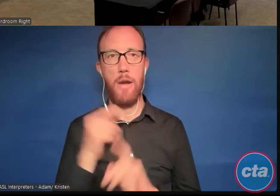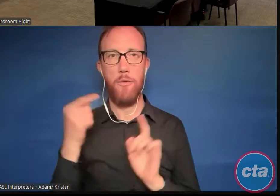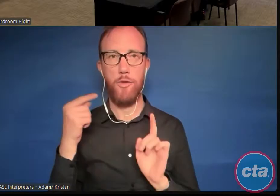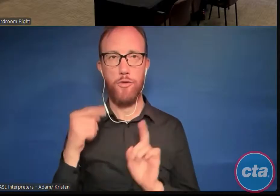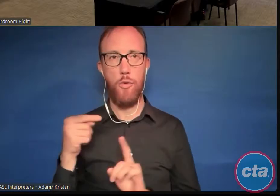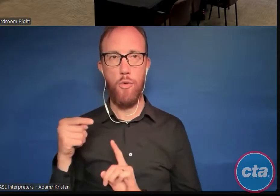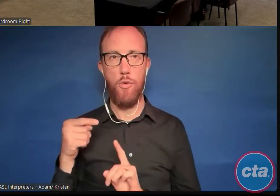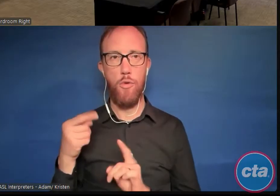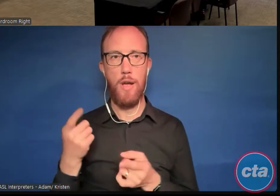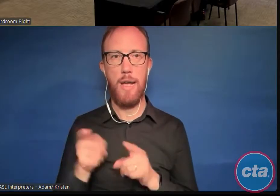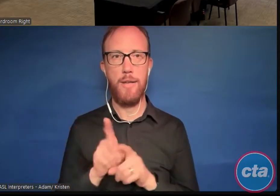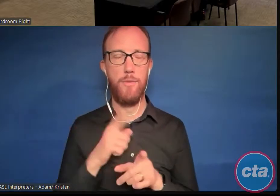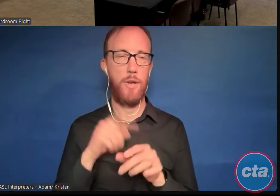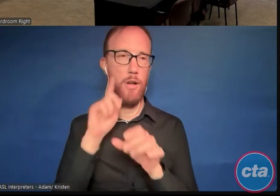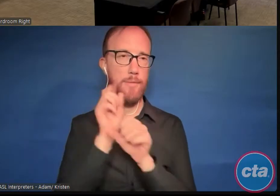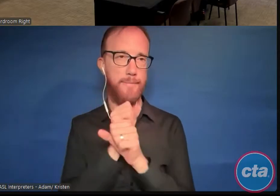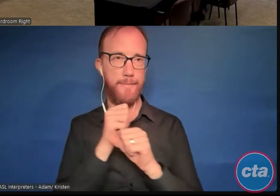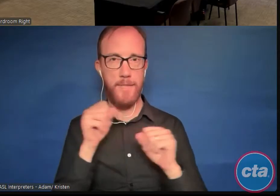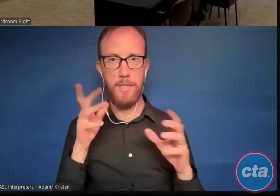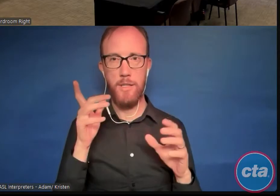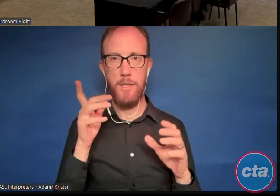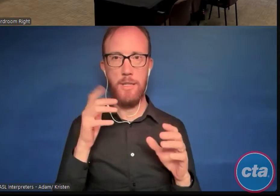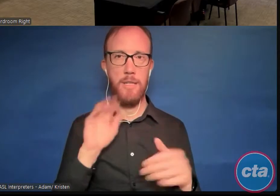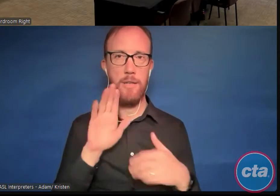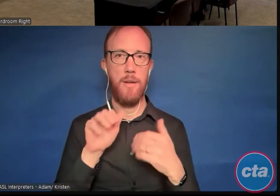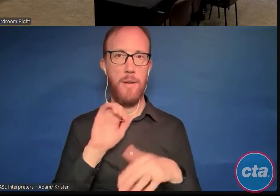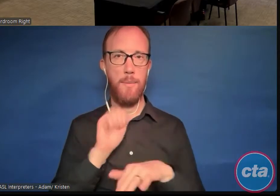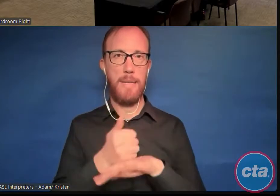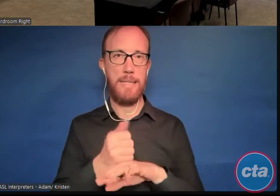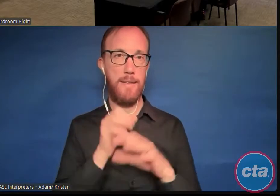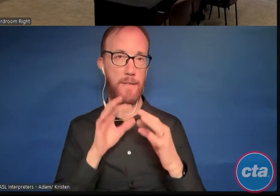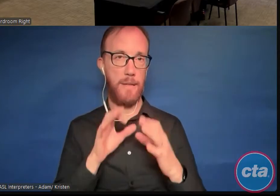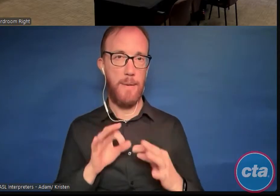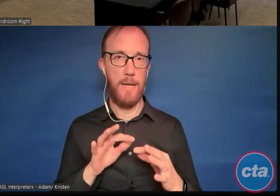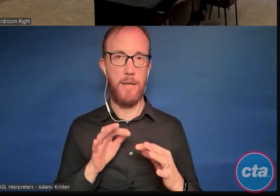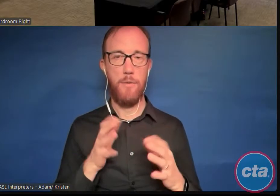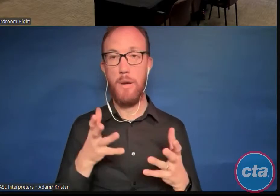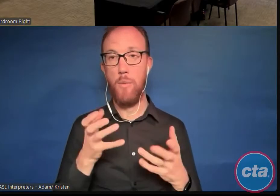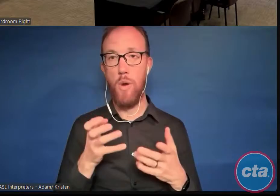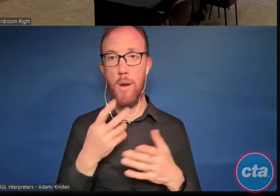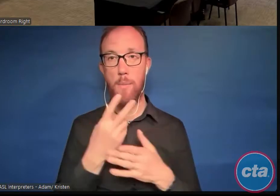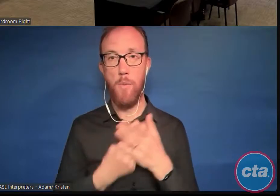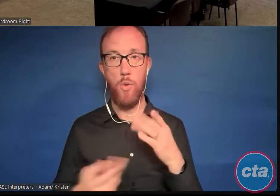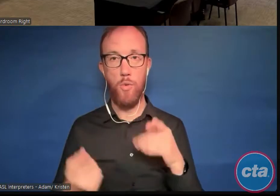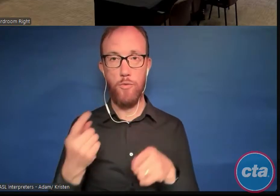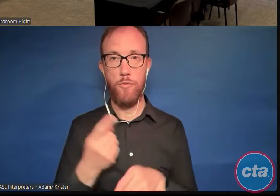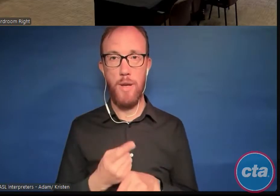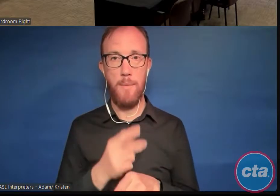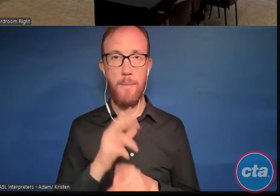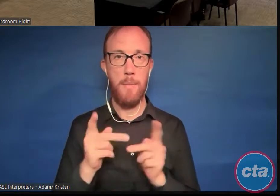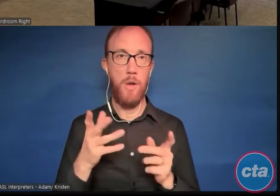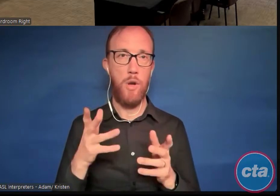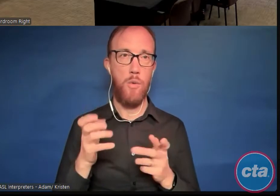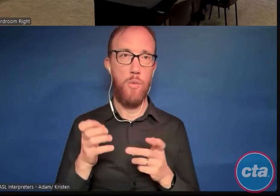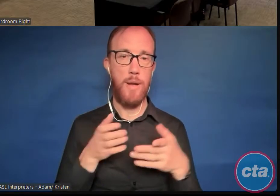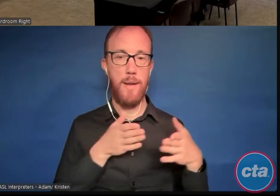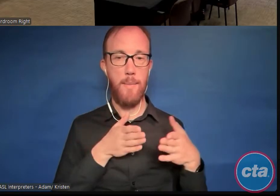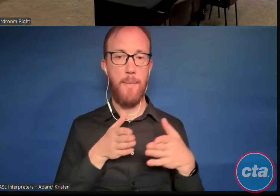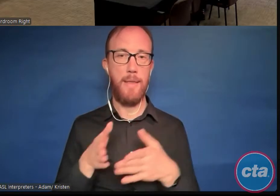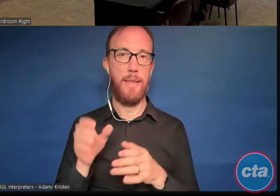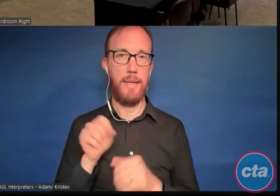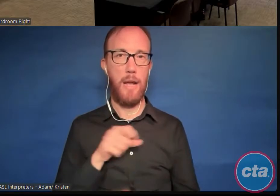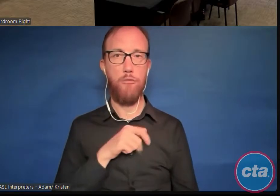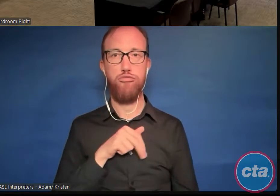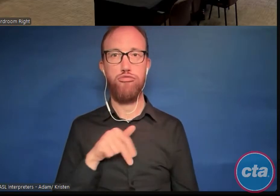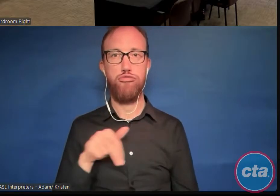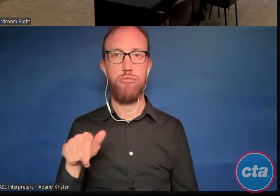we saw it as a vision, and the feedback we got is that we want both, right? People wanted a path they can meander through. You